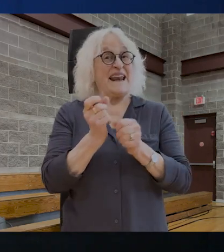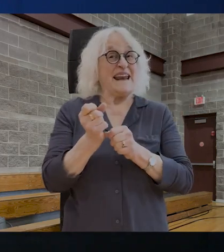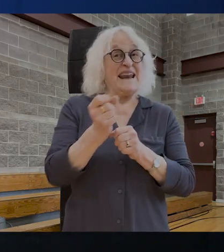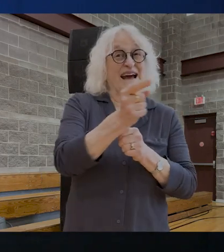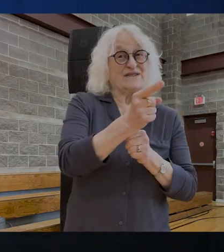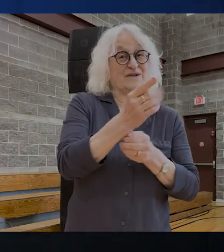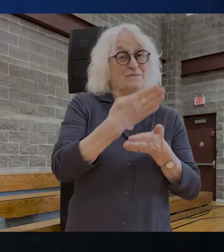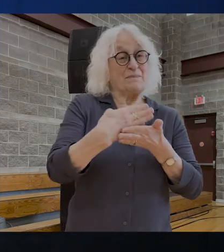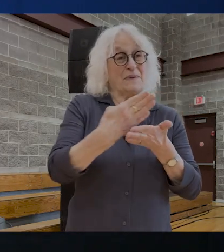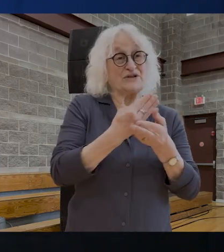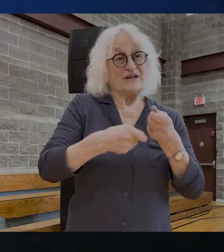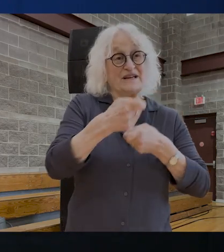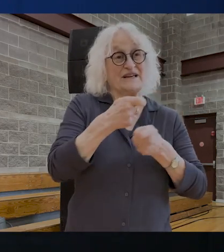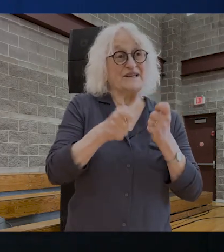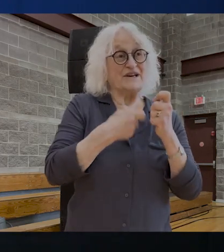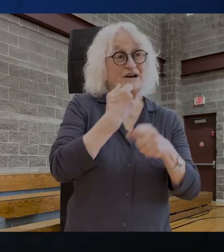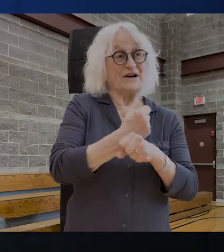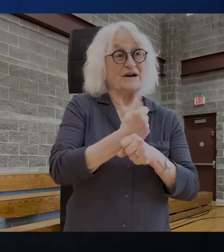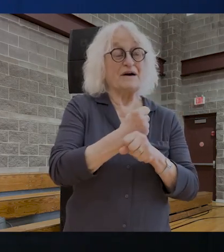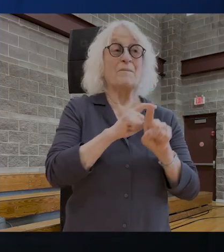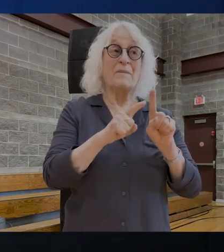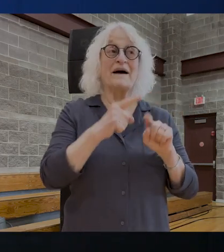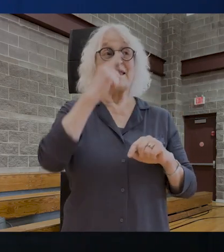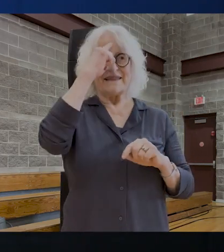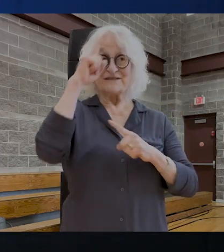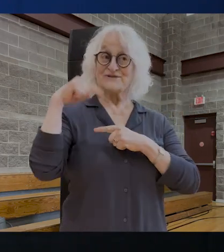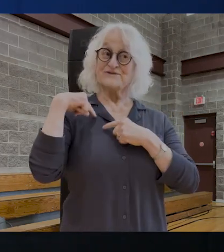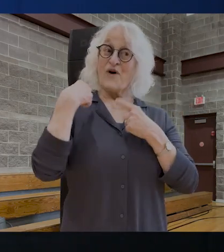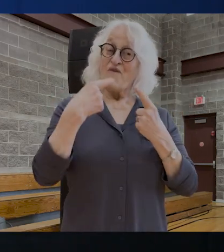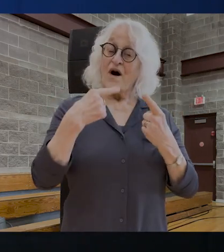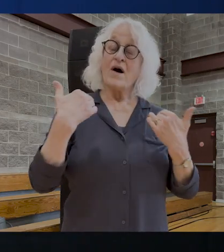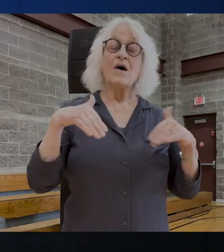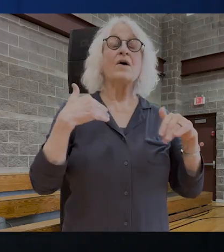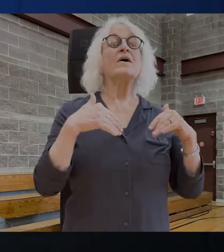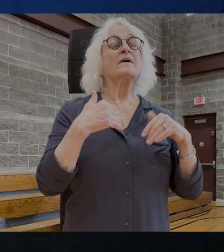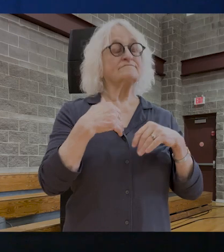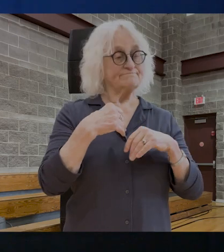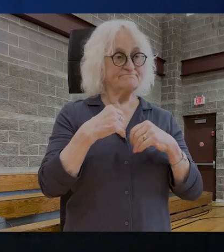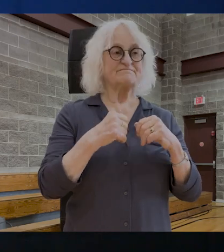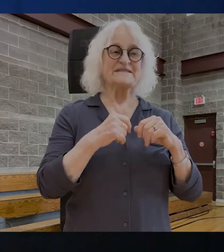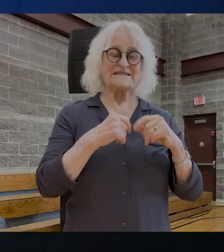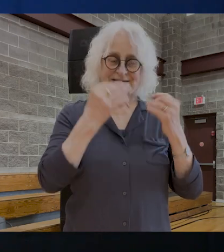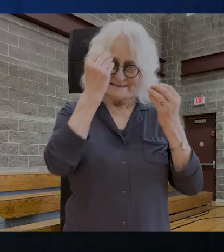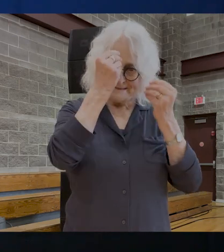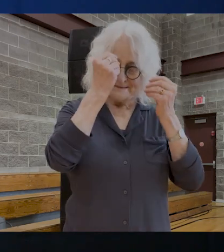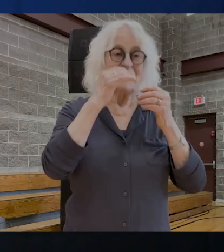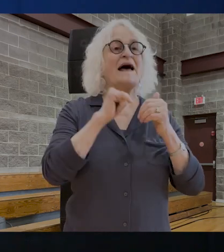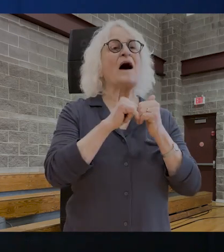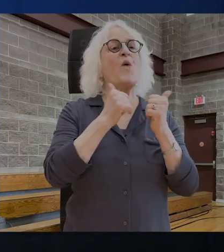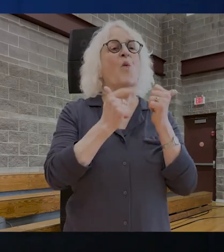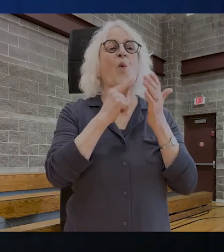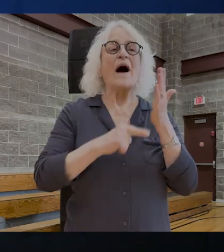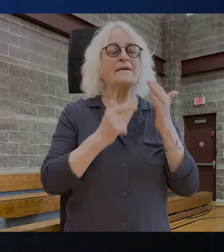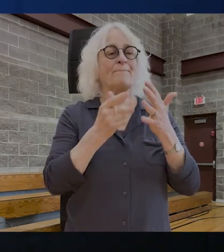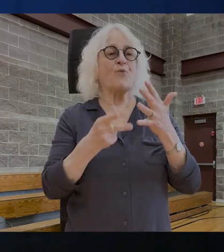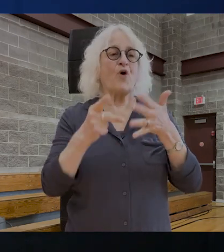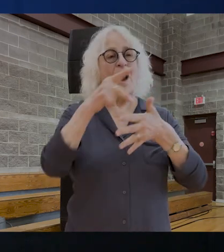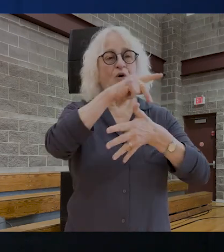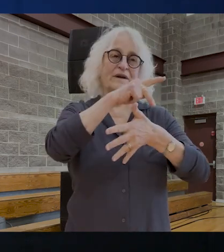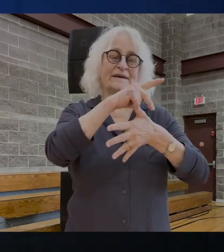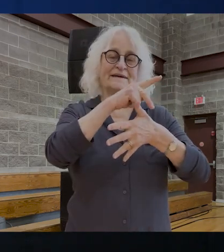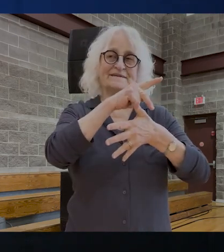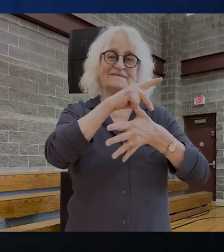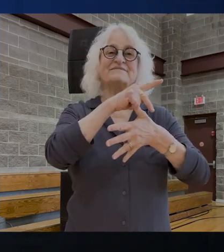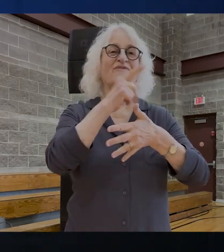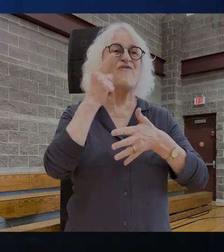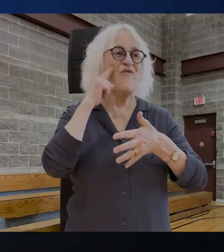year. But what I think they have so smartly done is built the framework around this concept of priority-based budgeting.